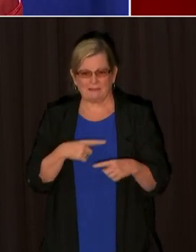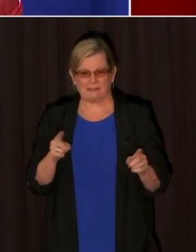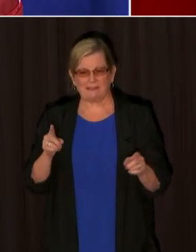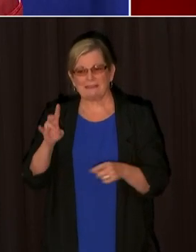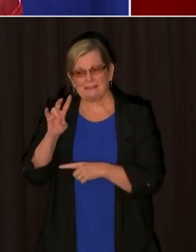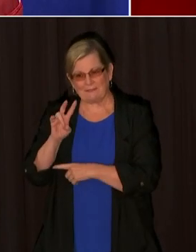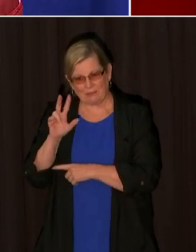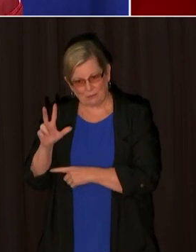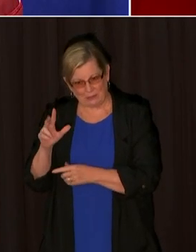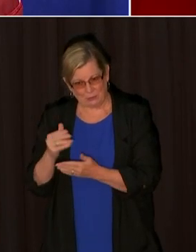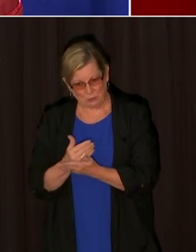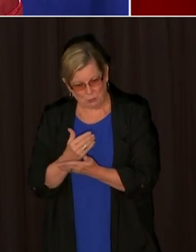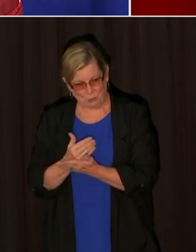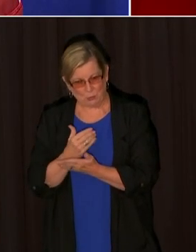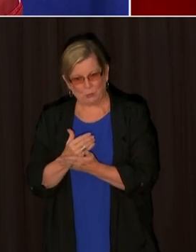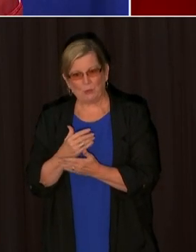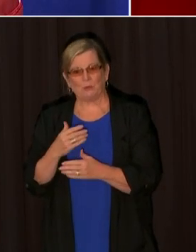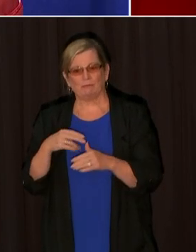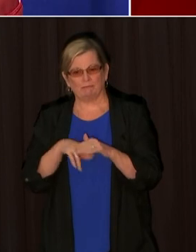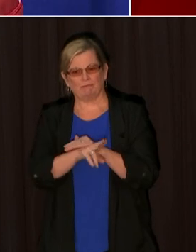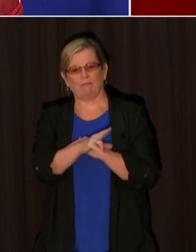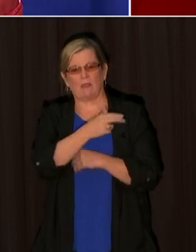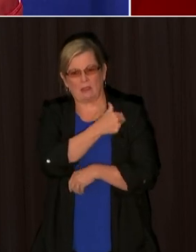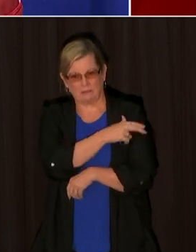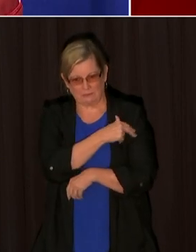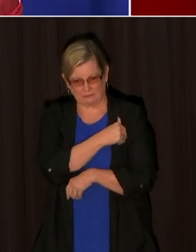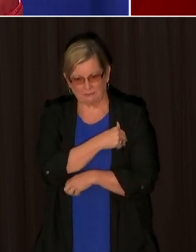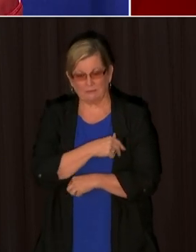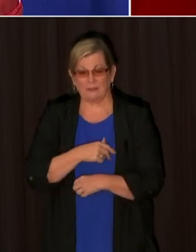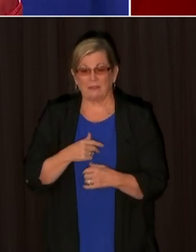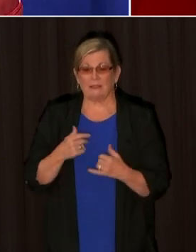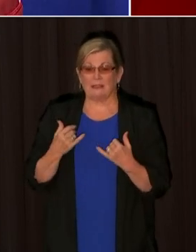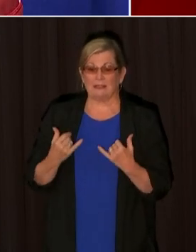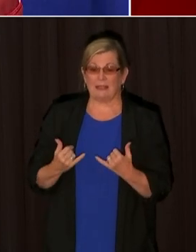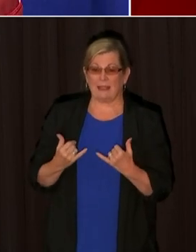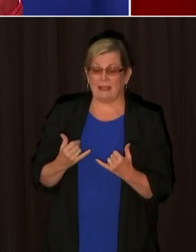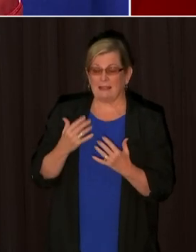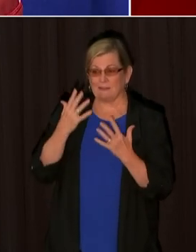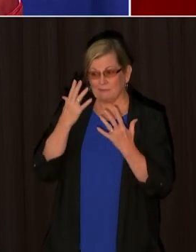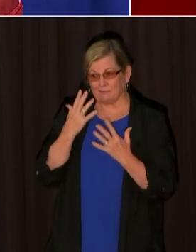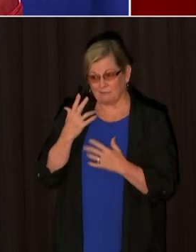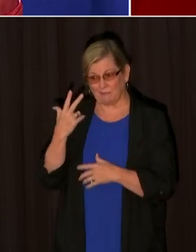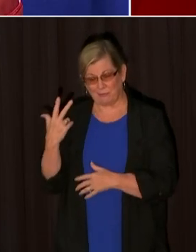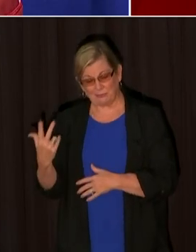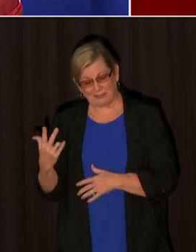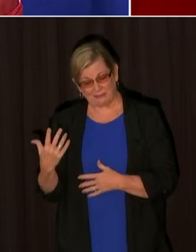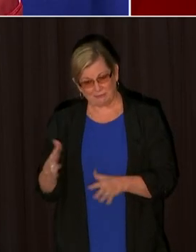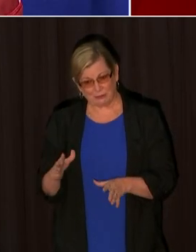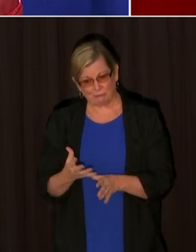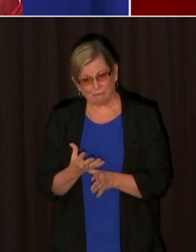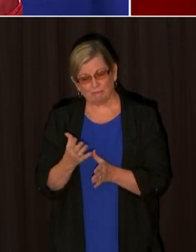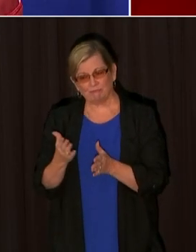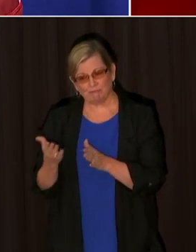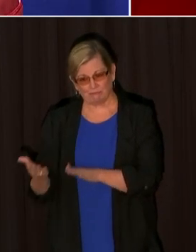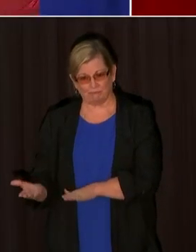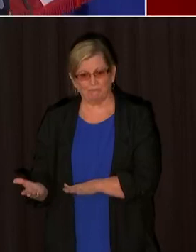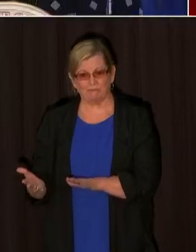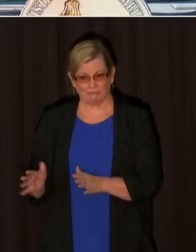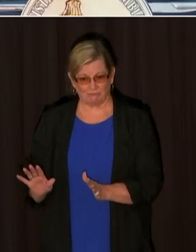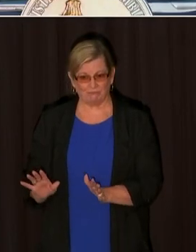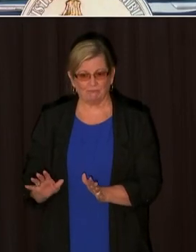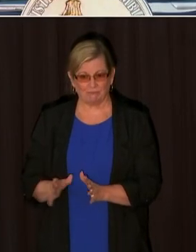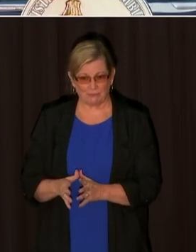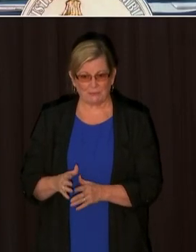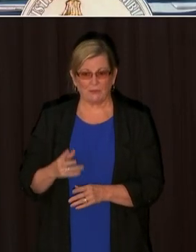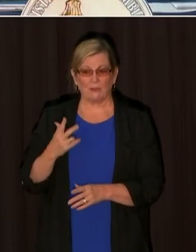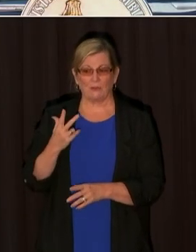cases of COVID, and sadly, 3 Washingtonians more have